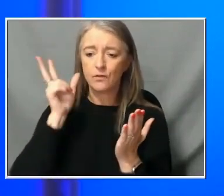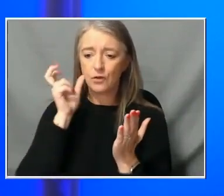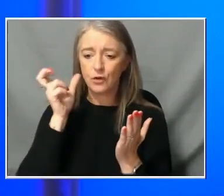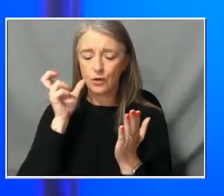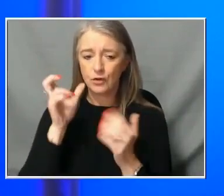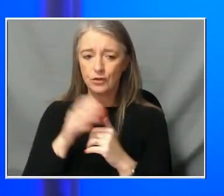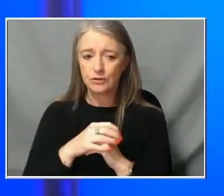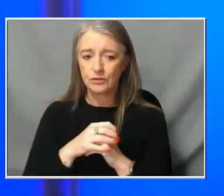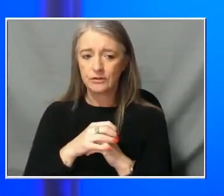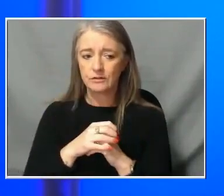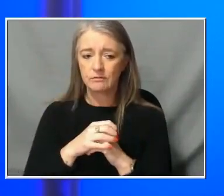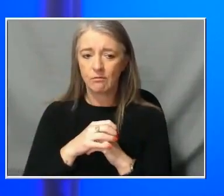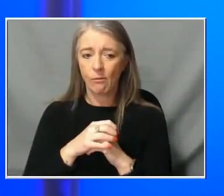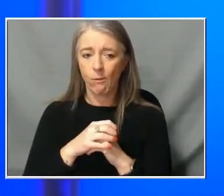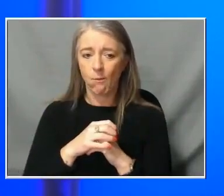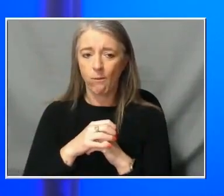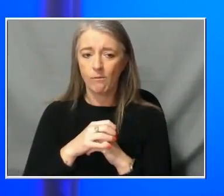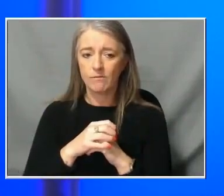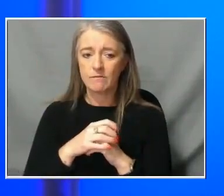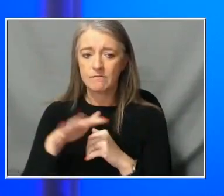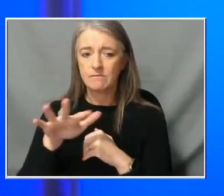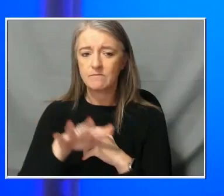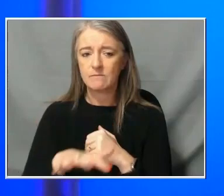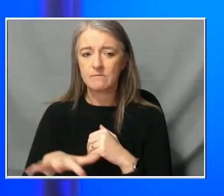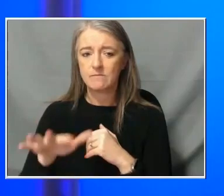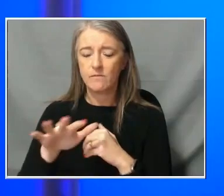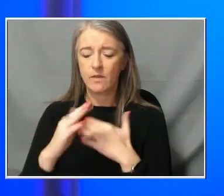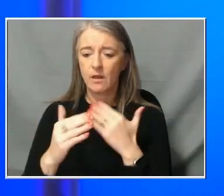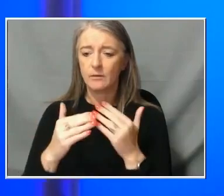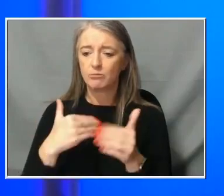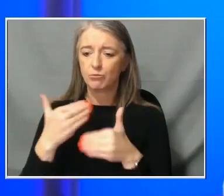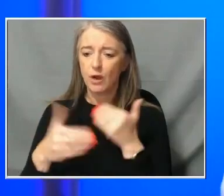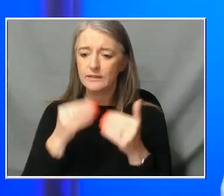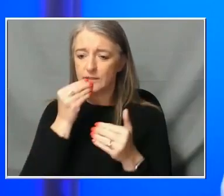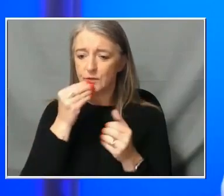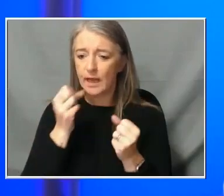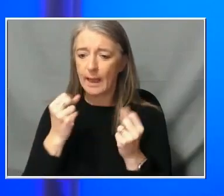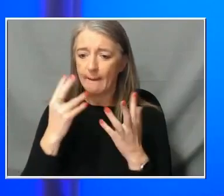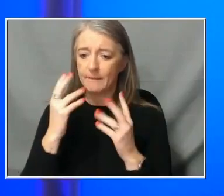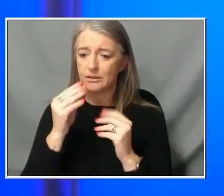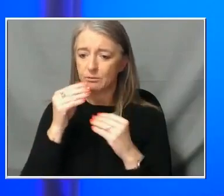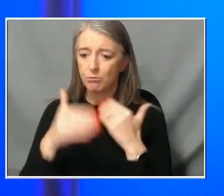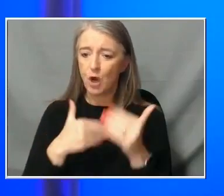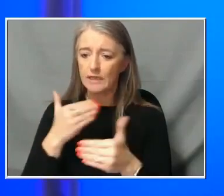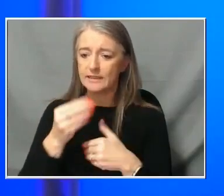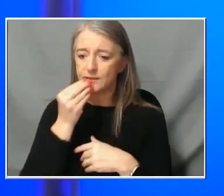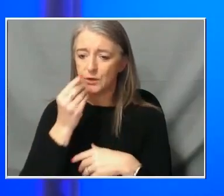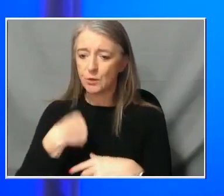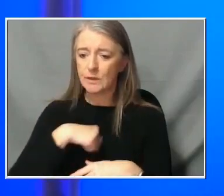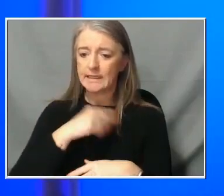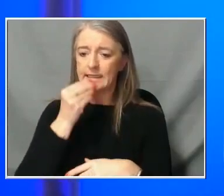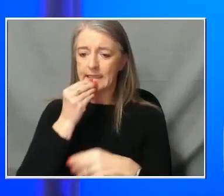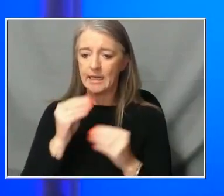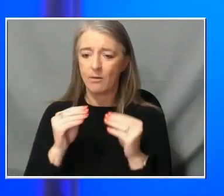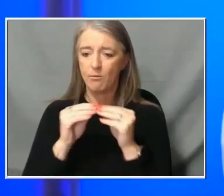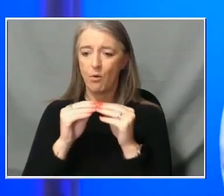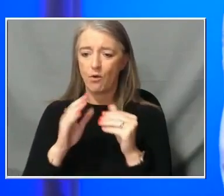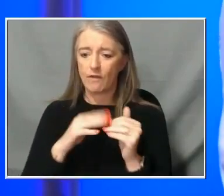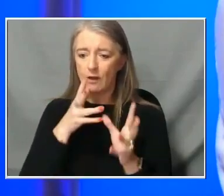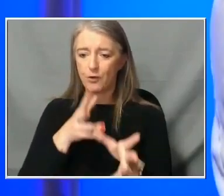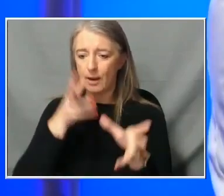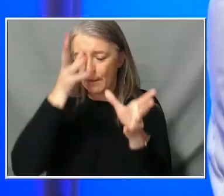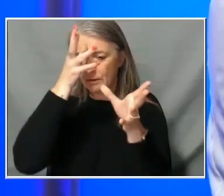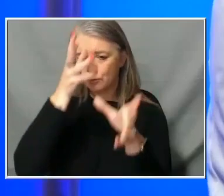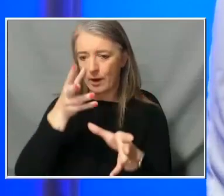has been that it's about the processed foods and the amount of processed foods that we're eating. Okay. We've eaten more than our grandparents and our